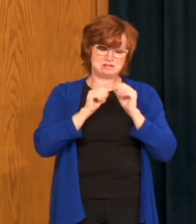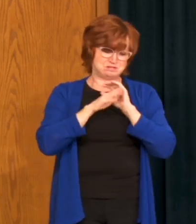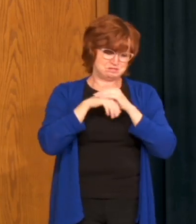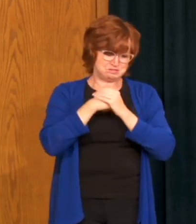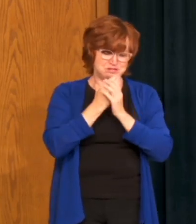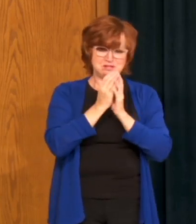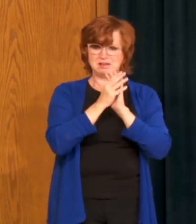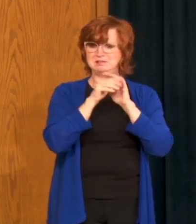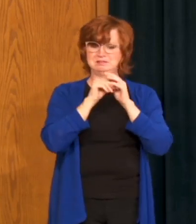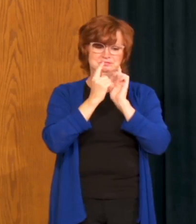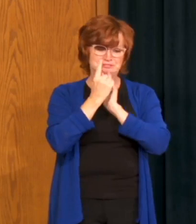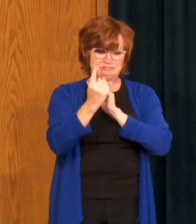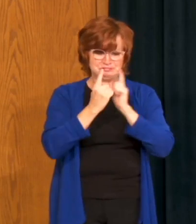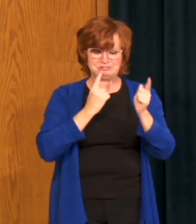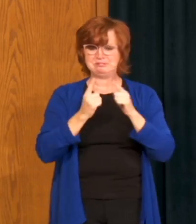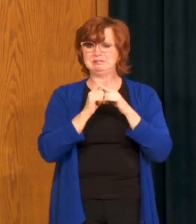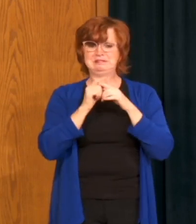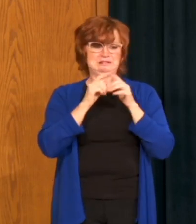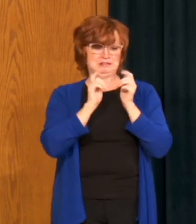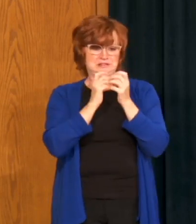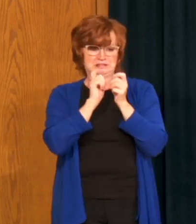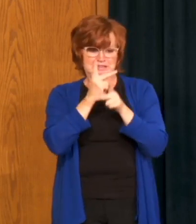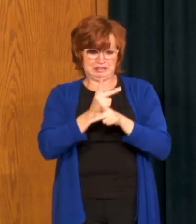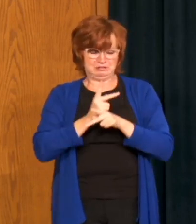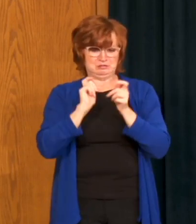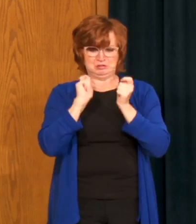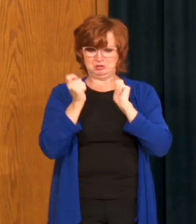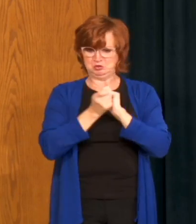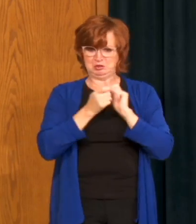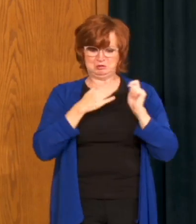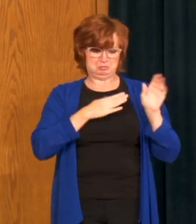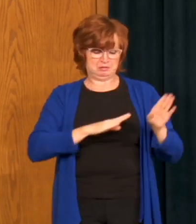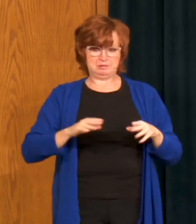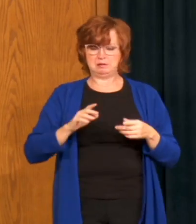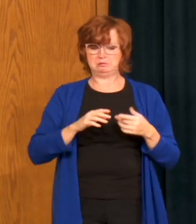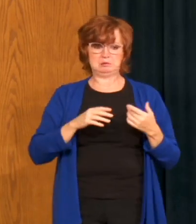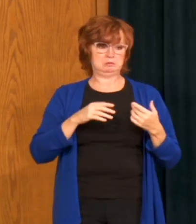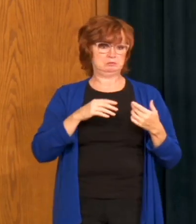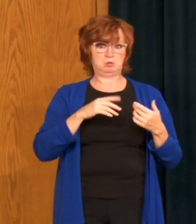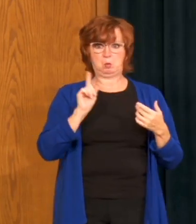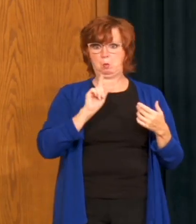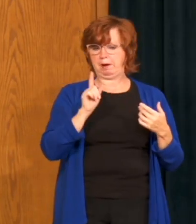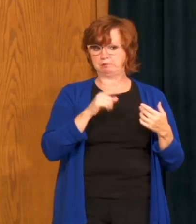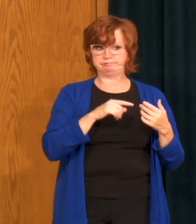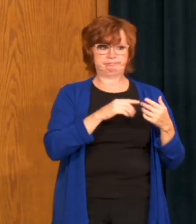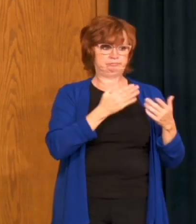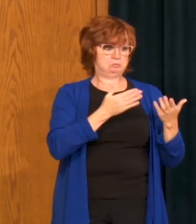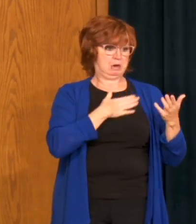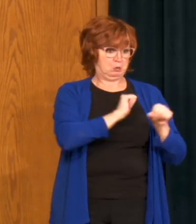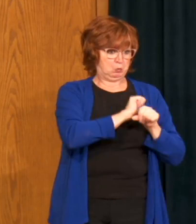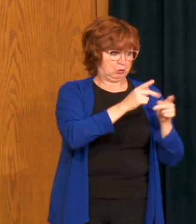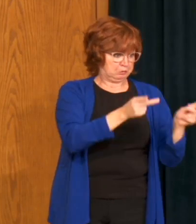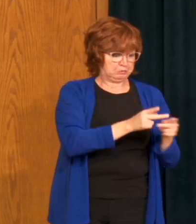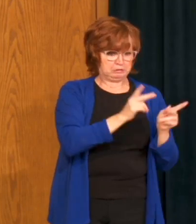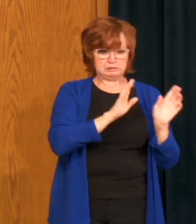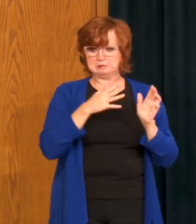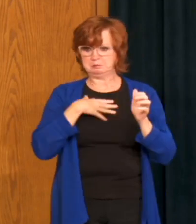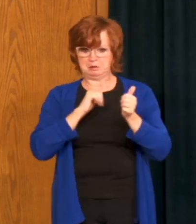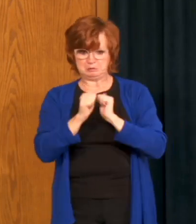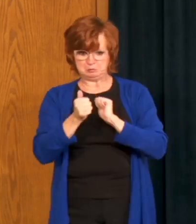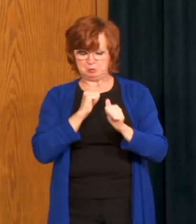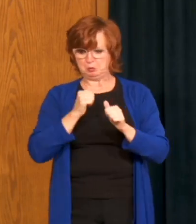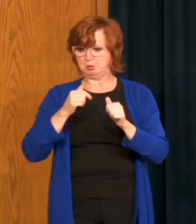life, whether it's at work, whether it's at the sport that you may play, or whether it's just visiting your parents or